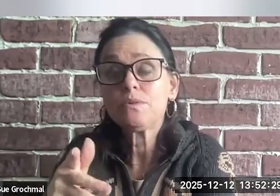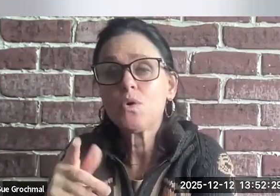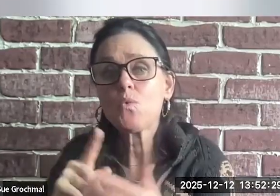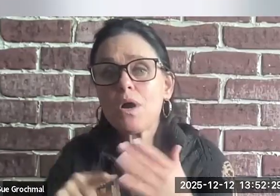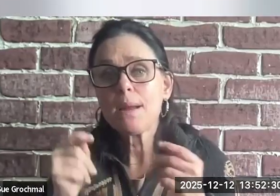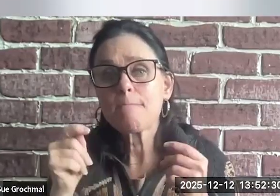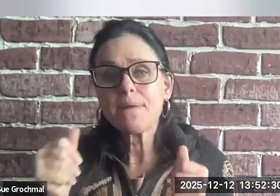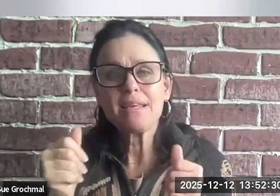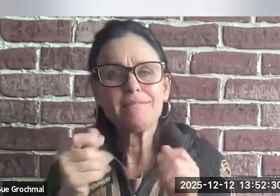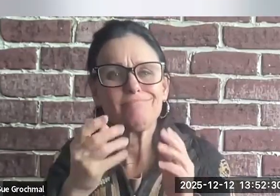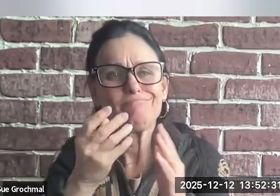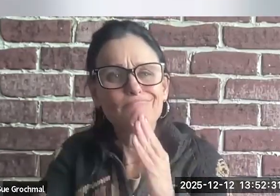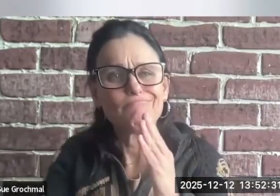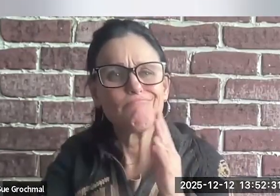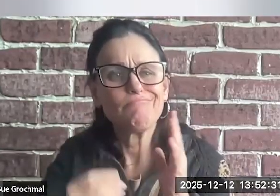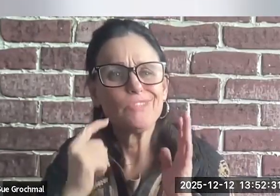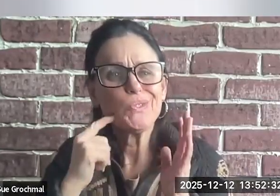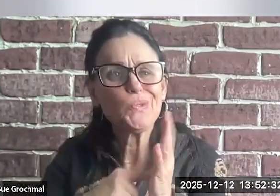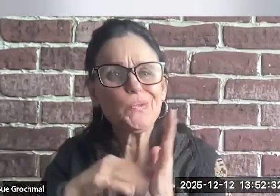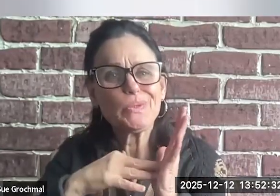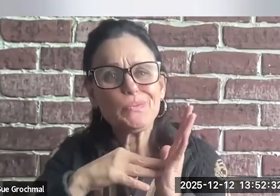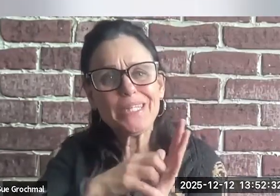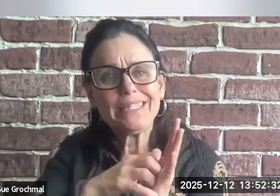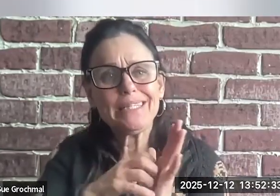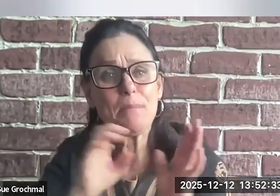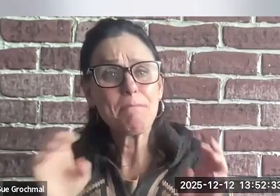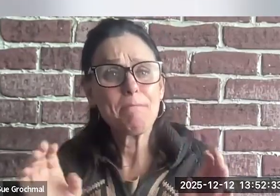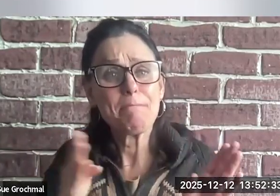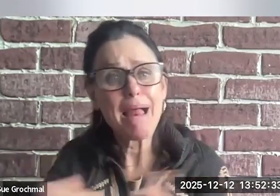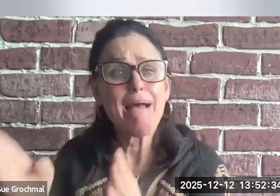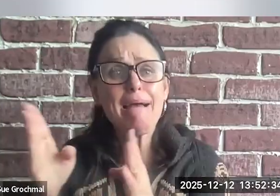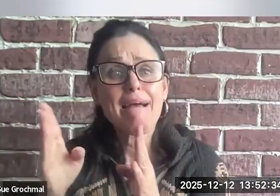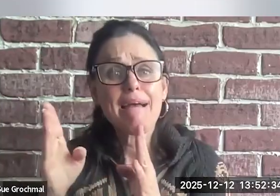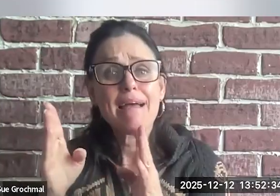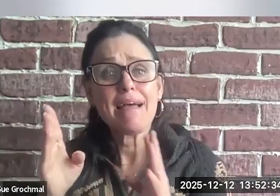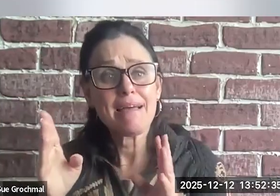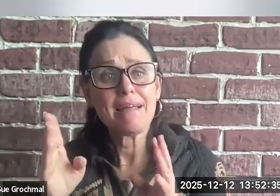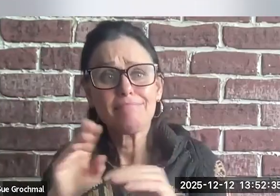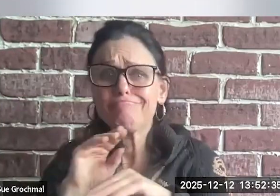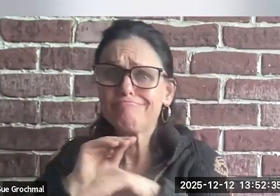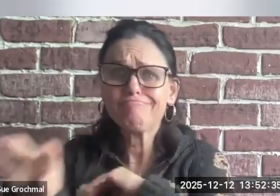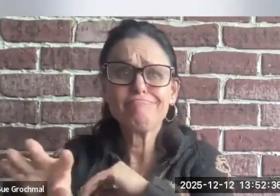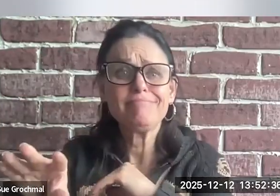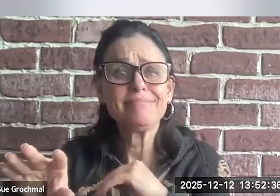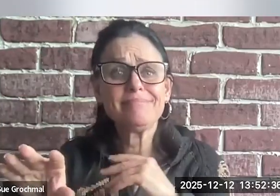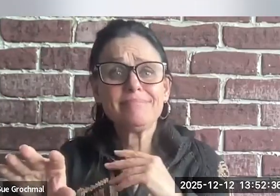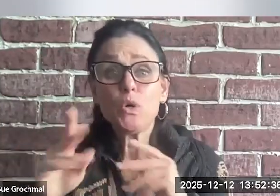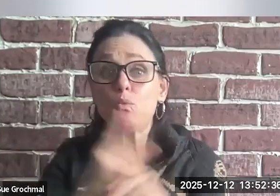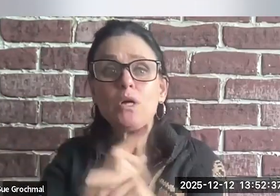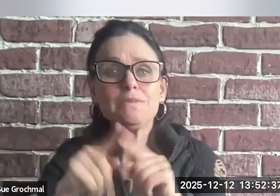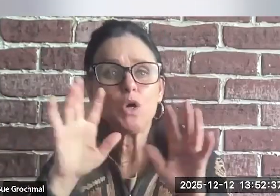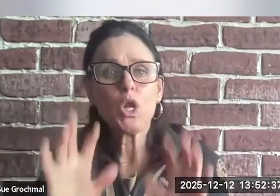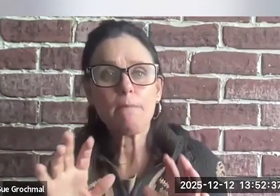immediate gaps have been observed in current emergency planning that disproportionately affect people with disabilities, especially in